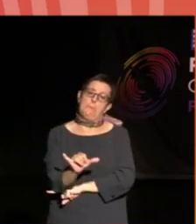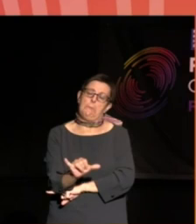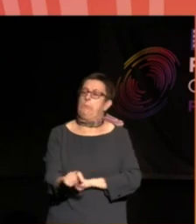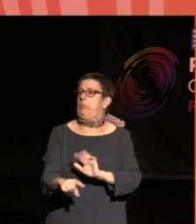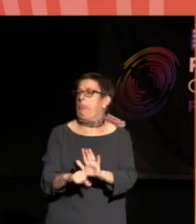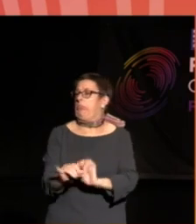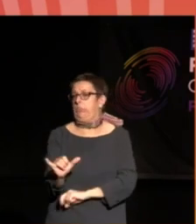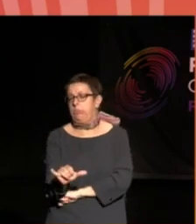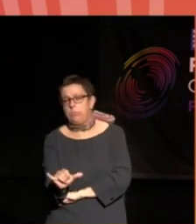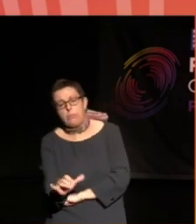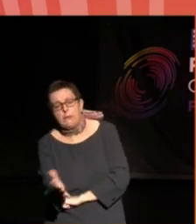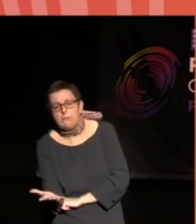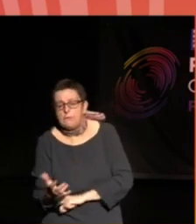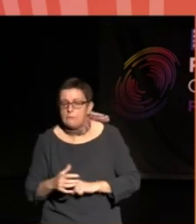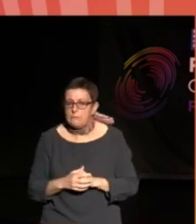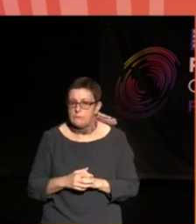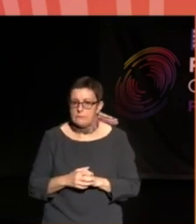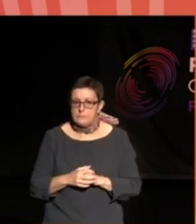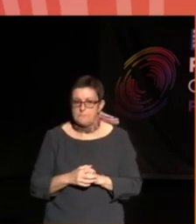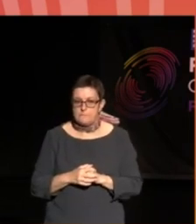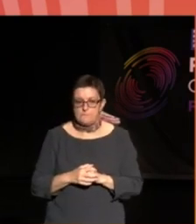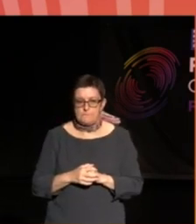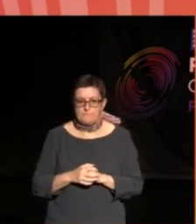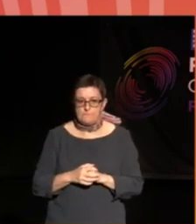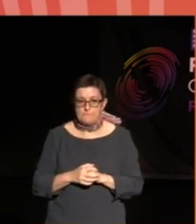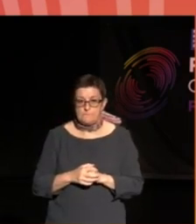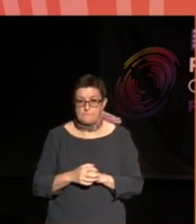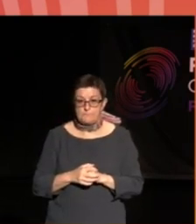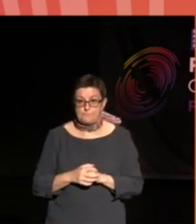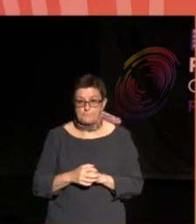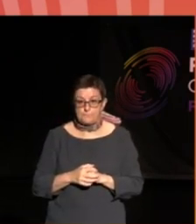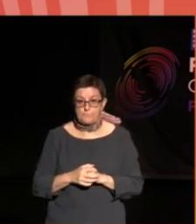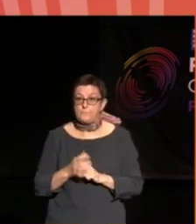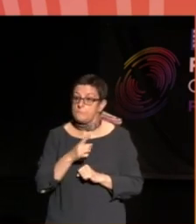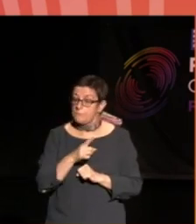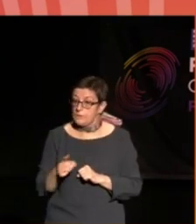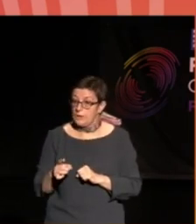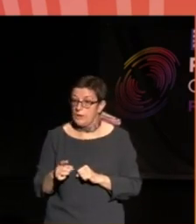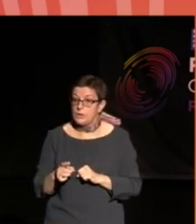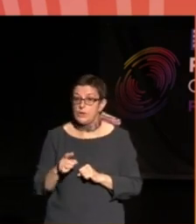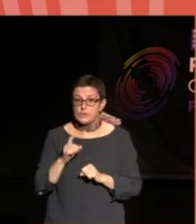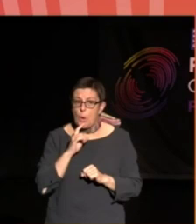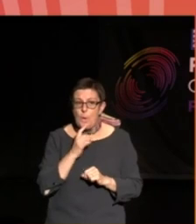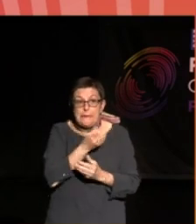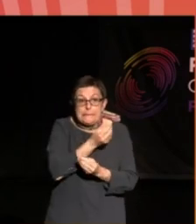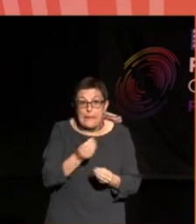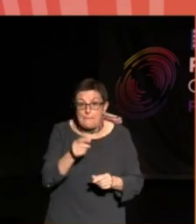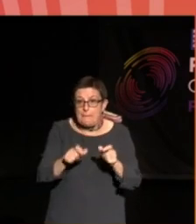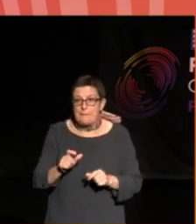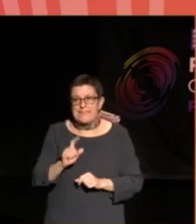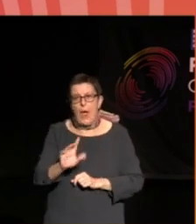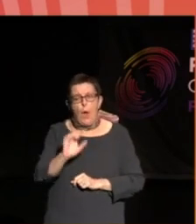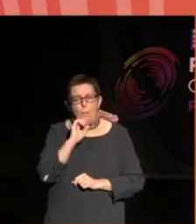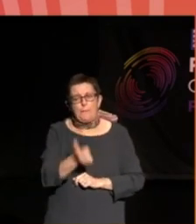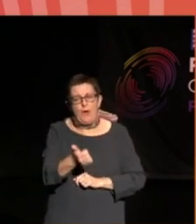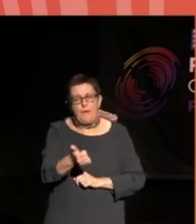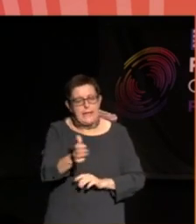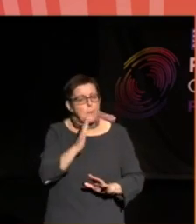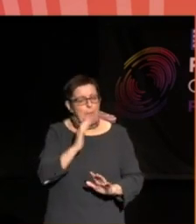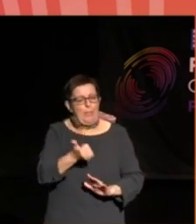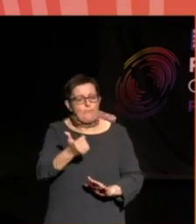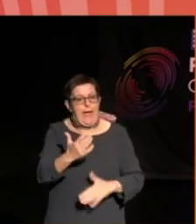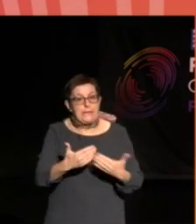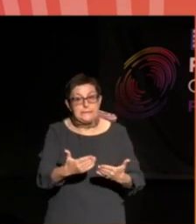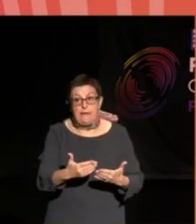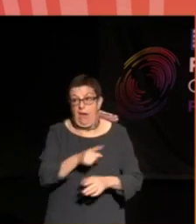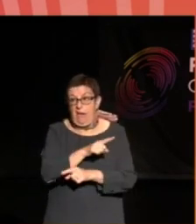tread a line between the brigade for whom it'll be all right on the night, somehow, and the other on the other side,